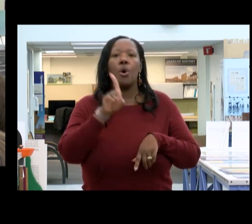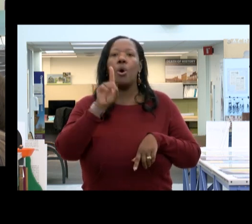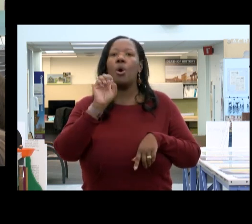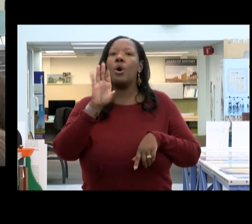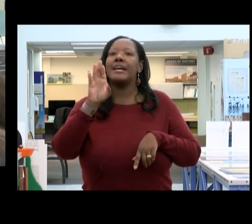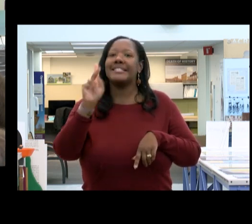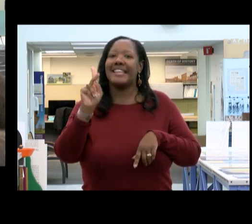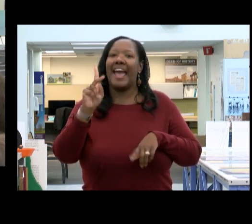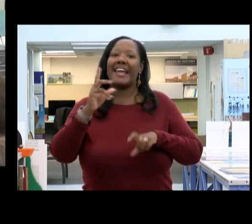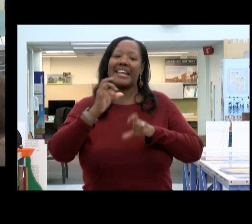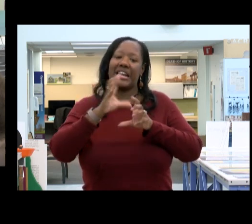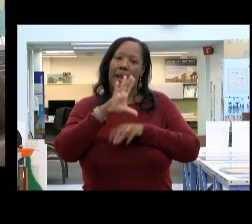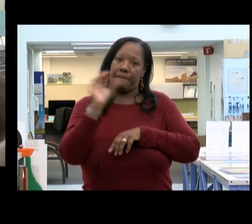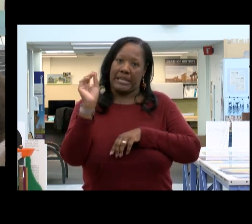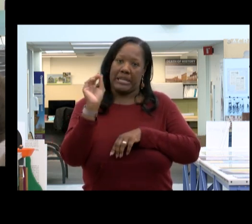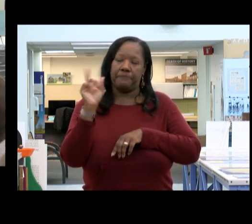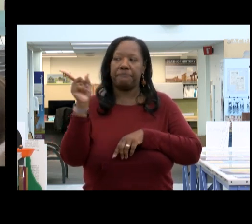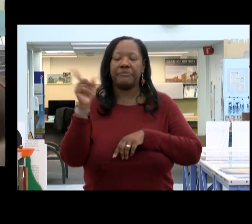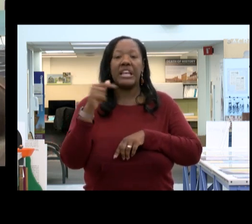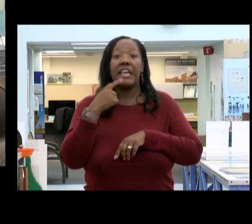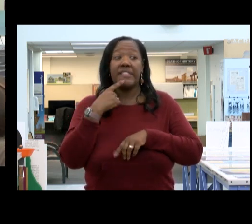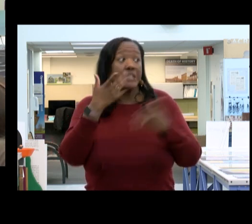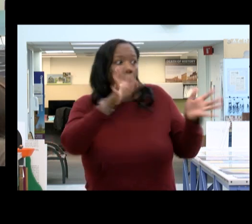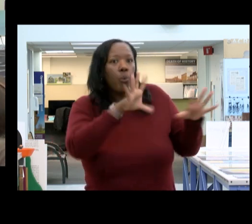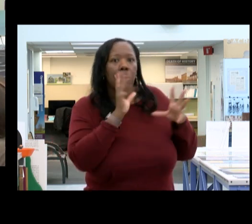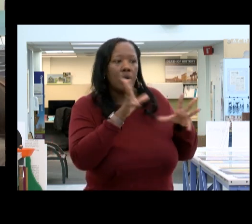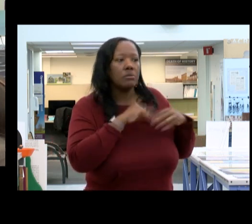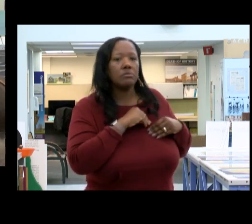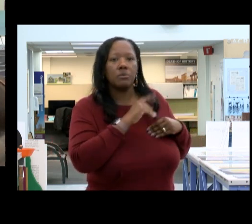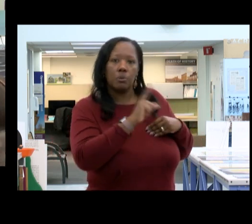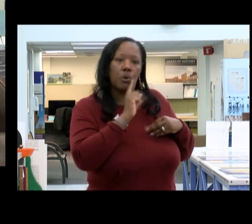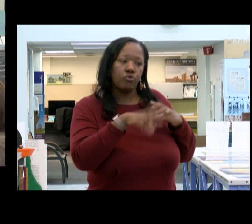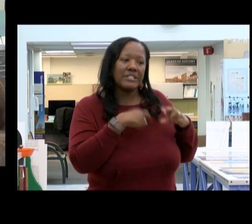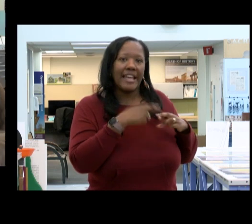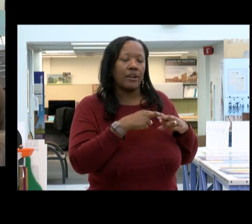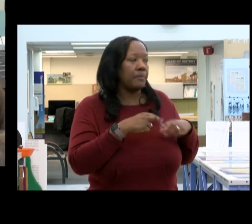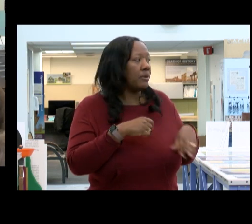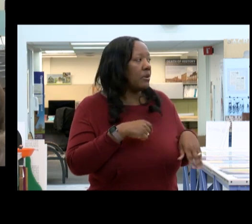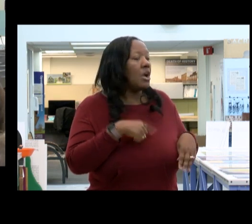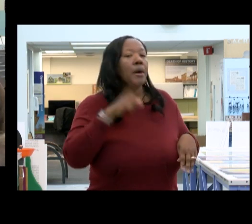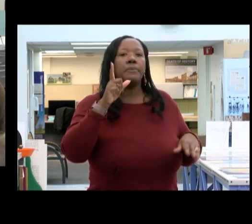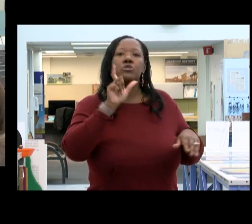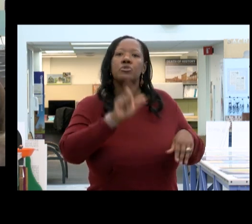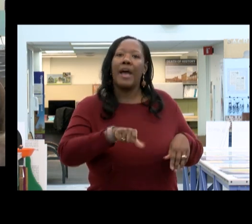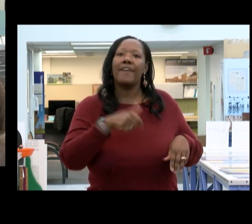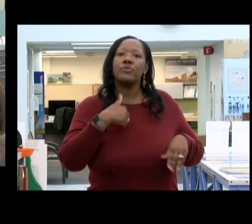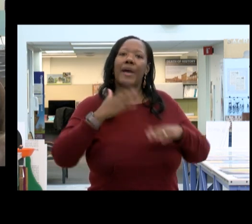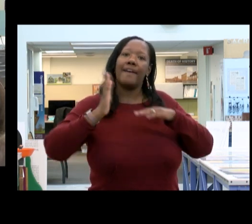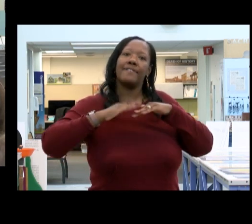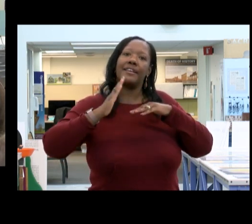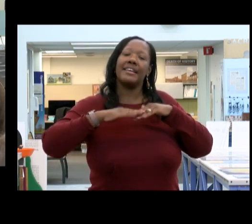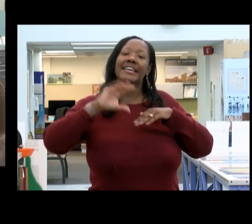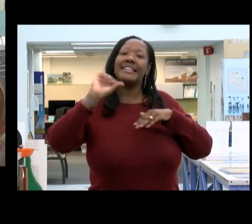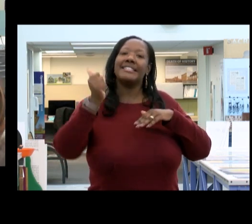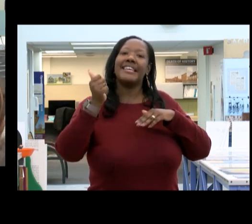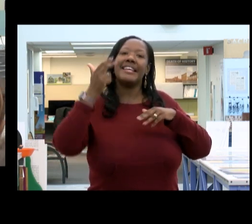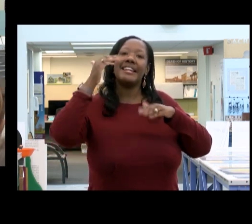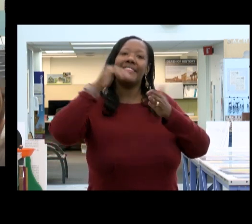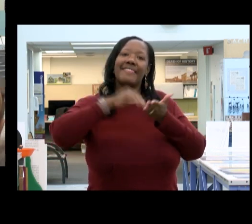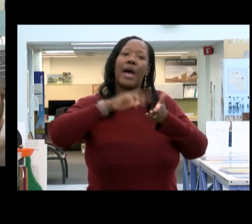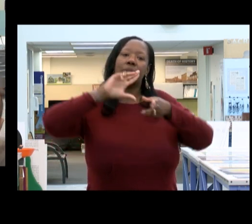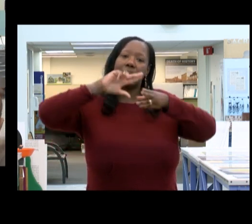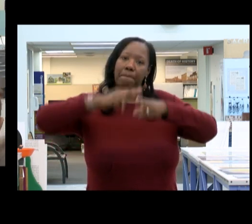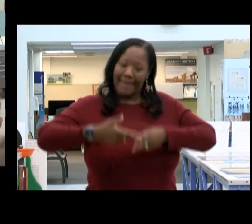manufacturer, and they'll take it. They'll recycle it. You have to have 10,000 pounds, and you have to get it to Ohio. You need a truck. So that's